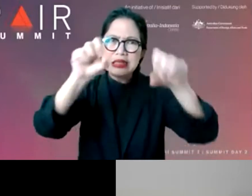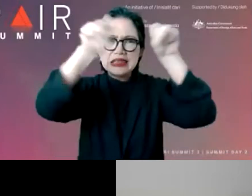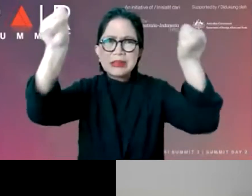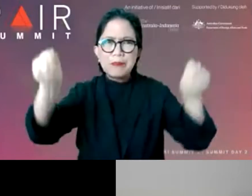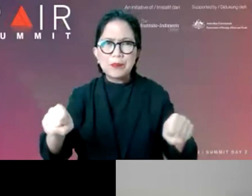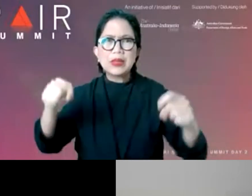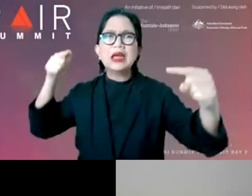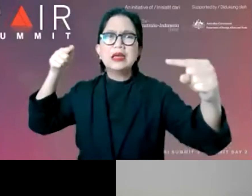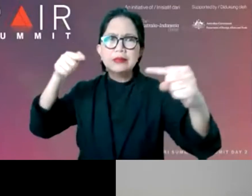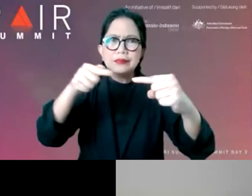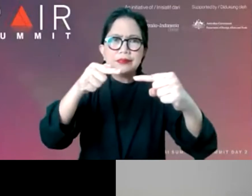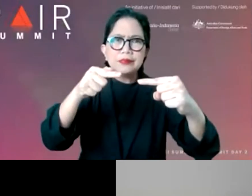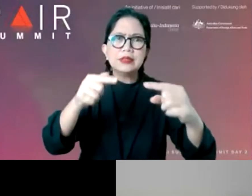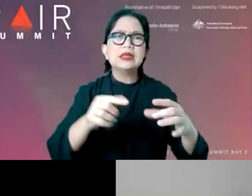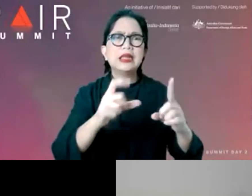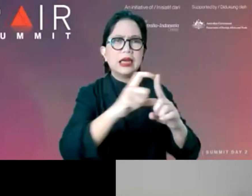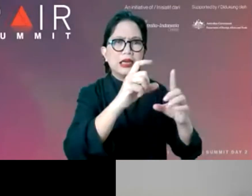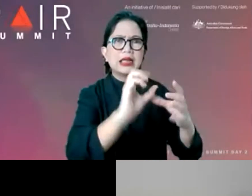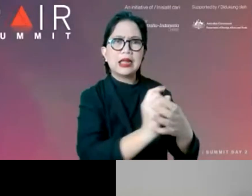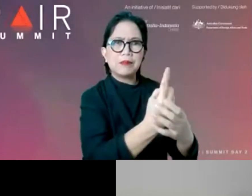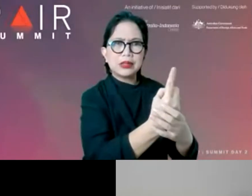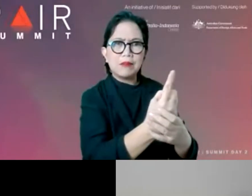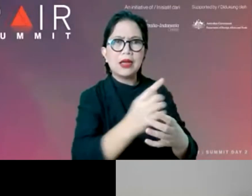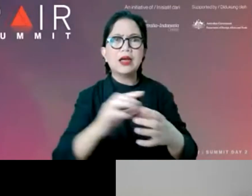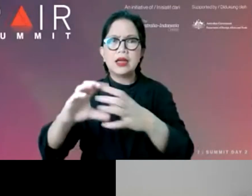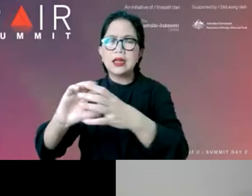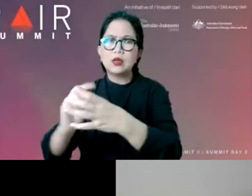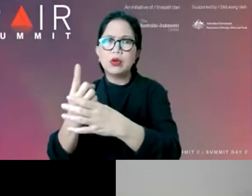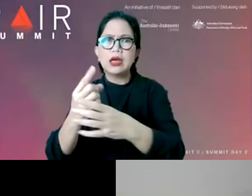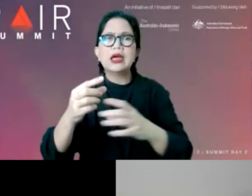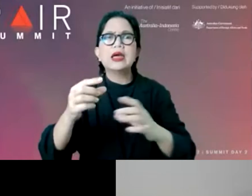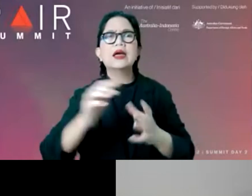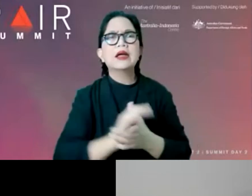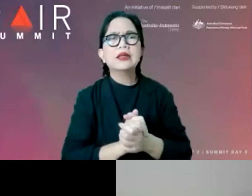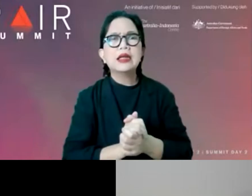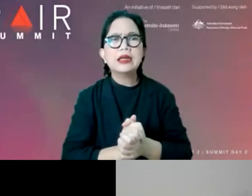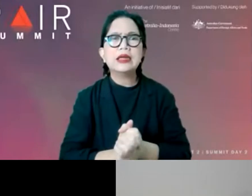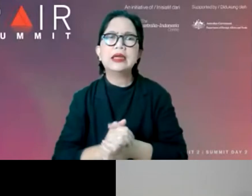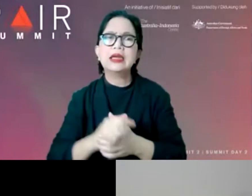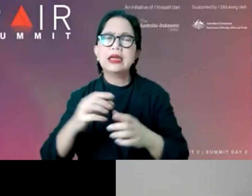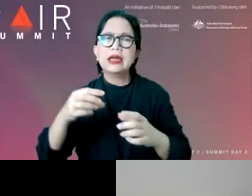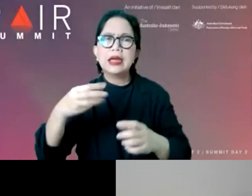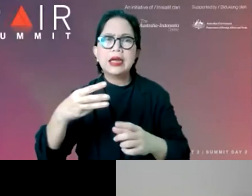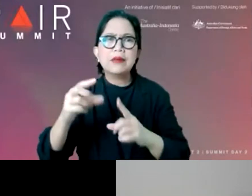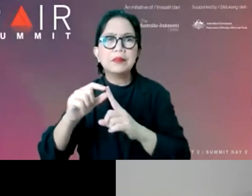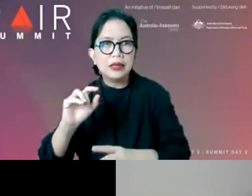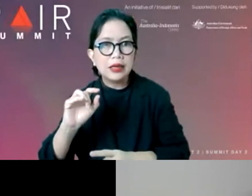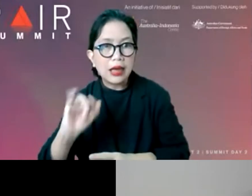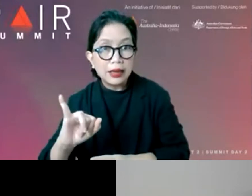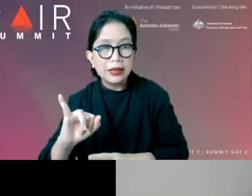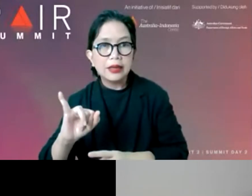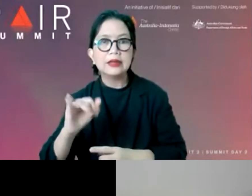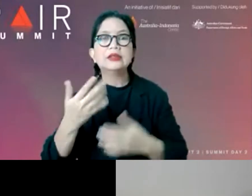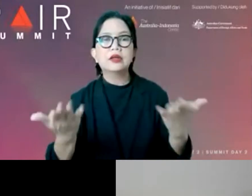secondary care using API. So what I mentioned, OpenHIE, based on the web services system,